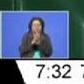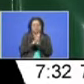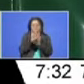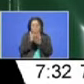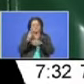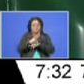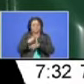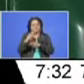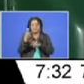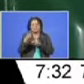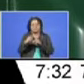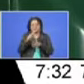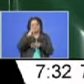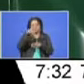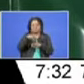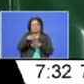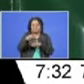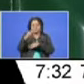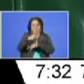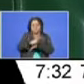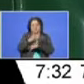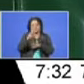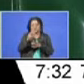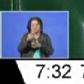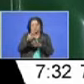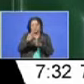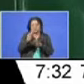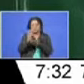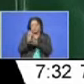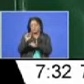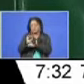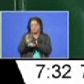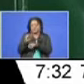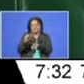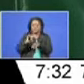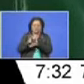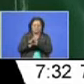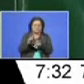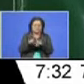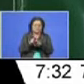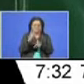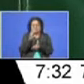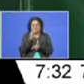to midday, and then some days you could get off as early as 10 o'clock, you know, so